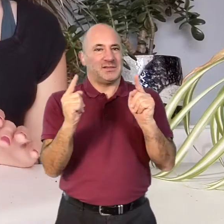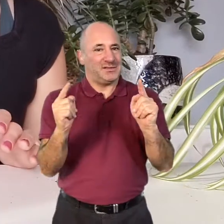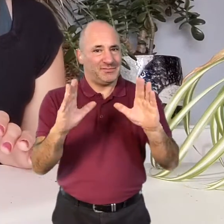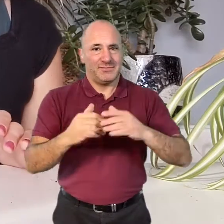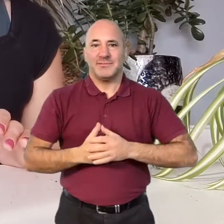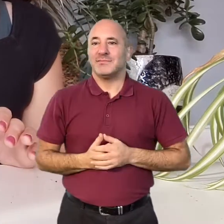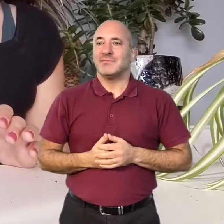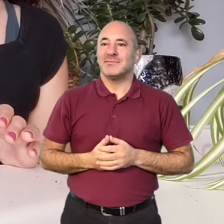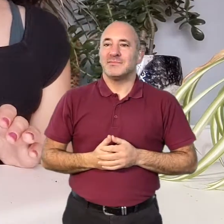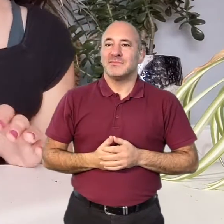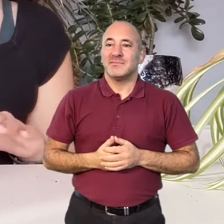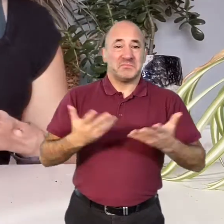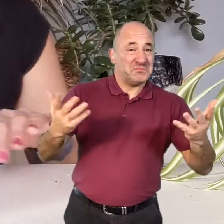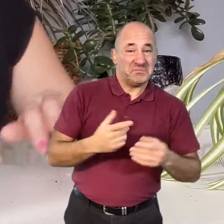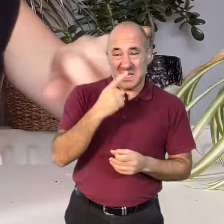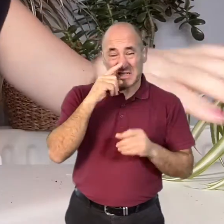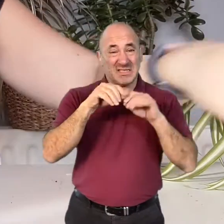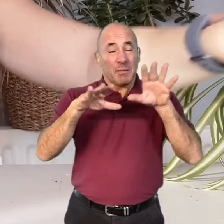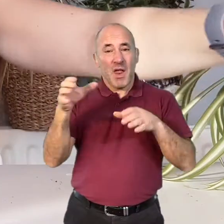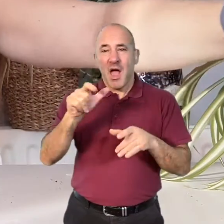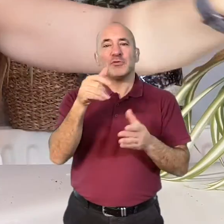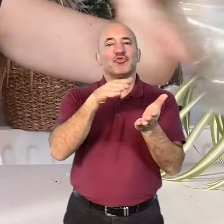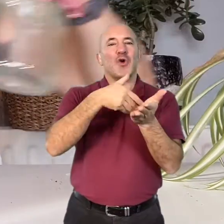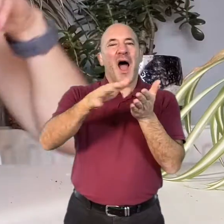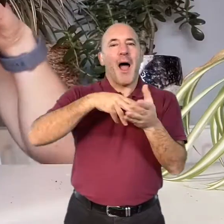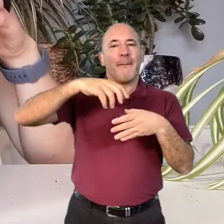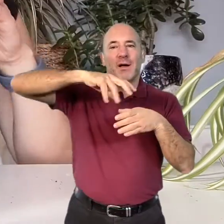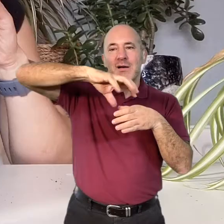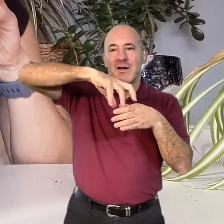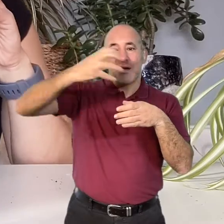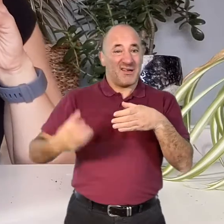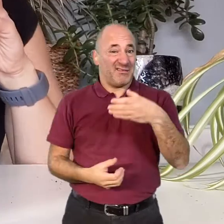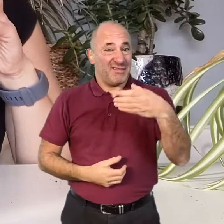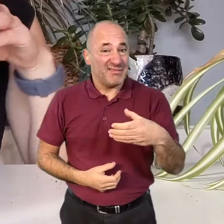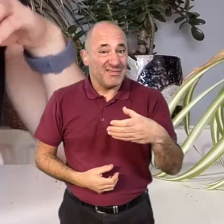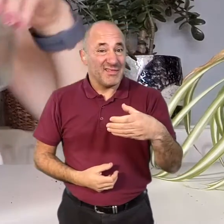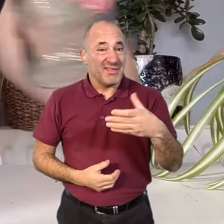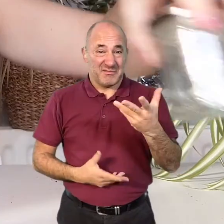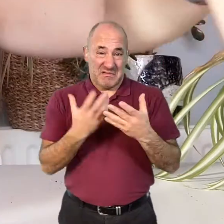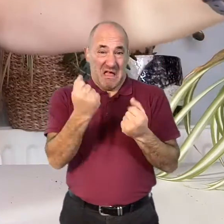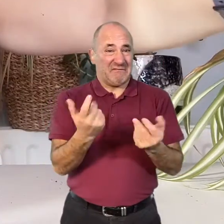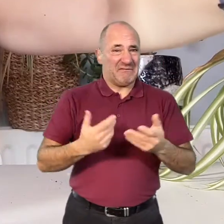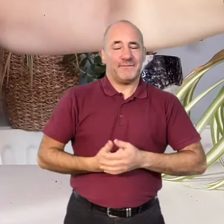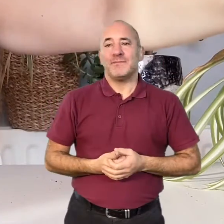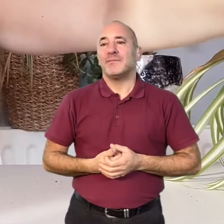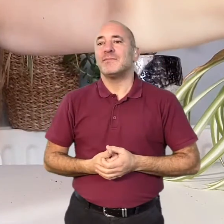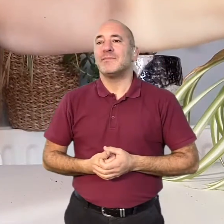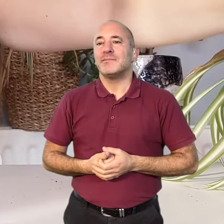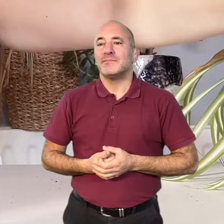across. You could do a smaller one with just like a small jam jar that you might have around the